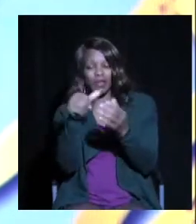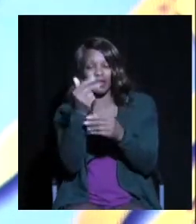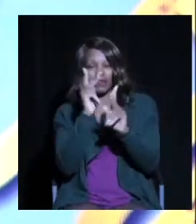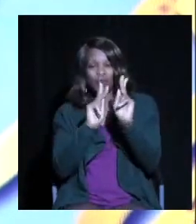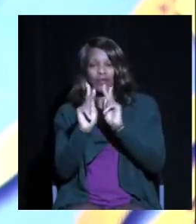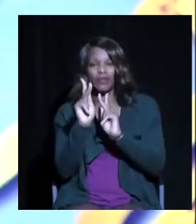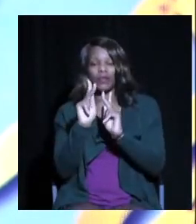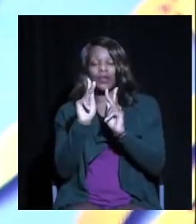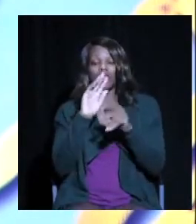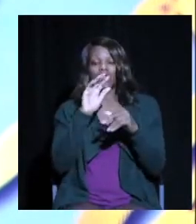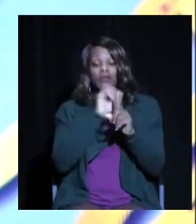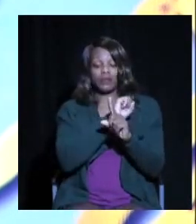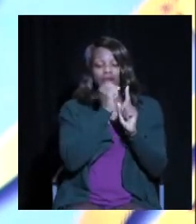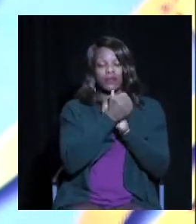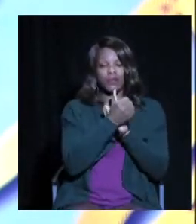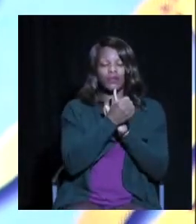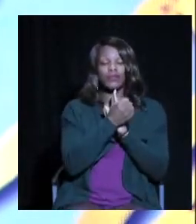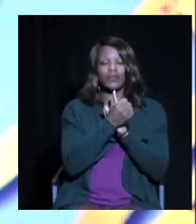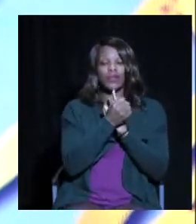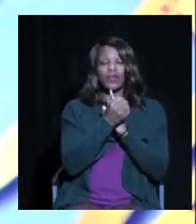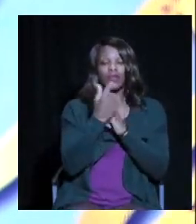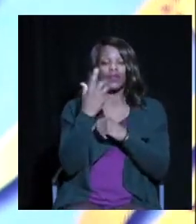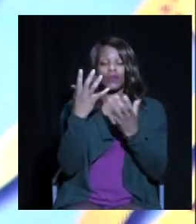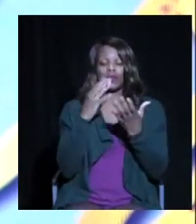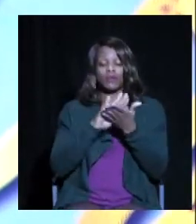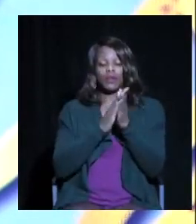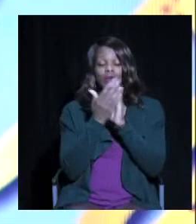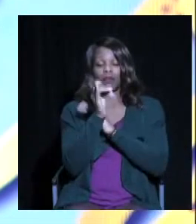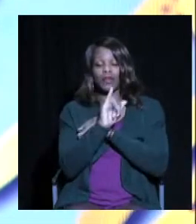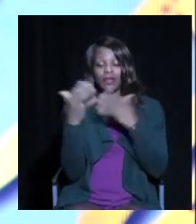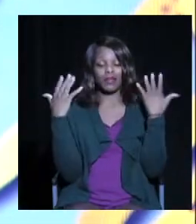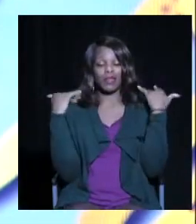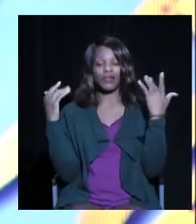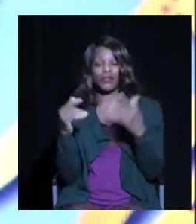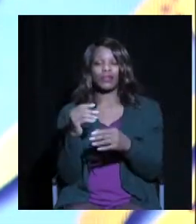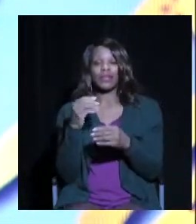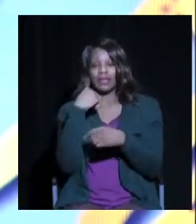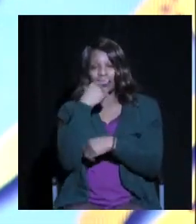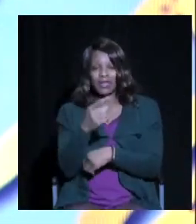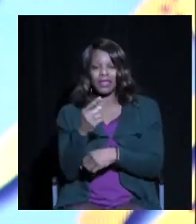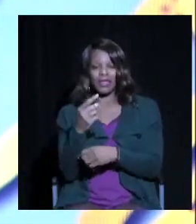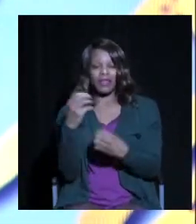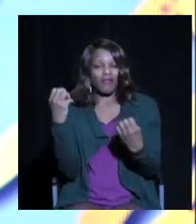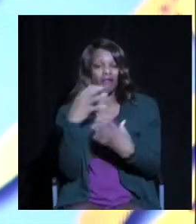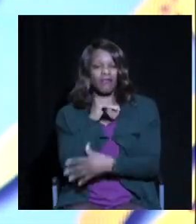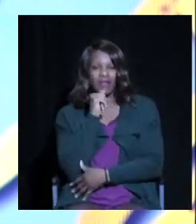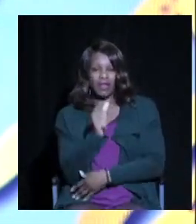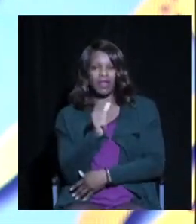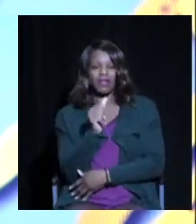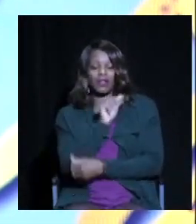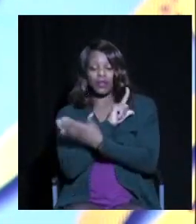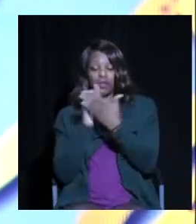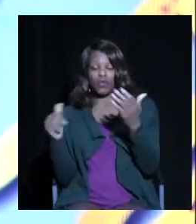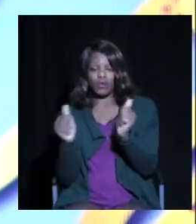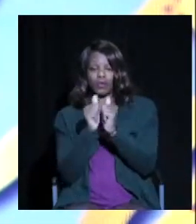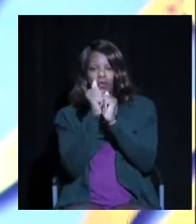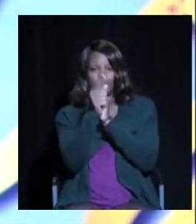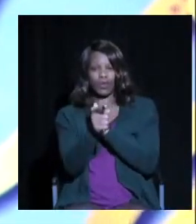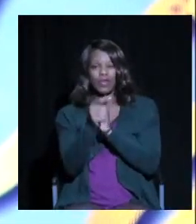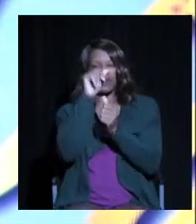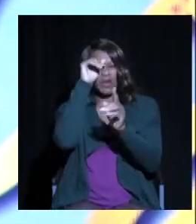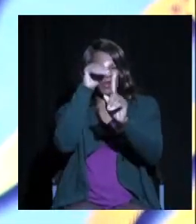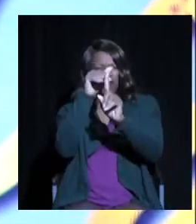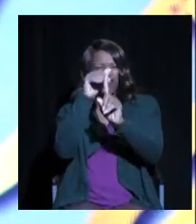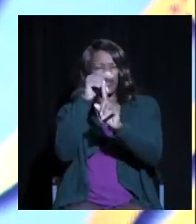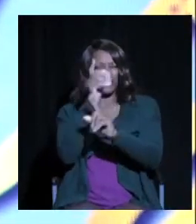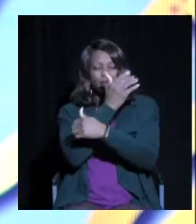situations going on around you, we want to be more like the angel Gabriel who's saying, don't be afraid, the Lord is with you. Who's saying, let me remind you of God's faithfulness